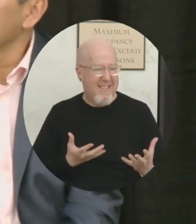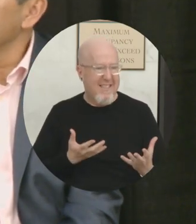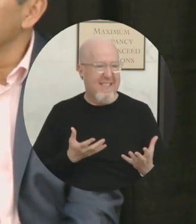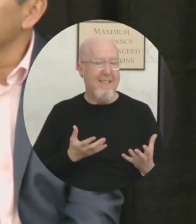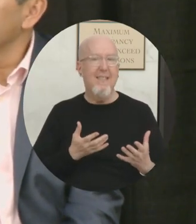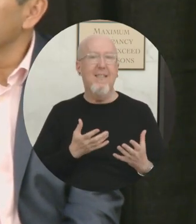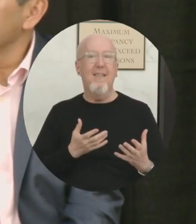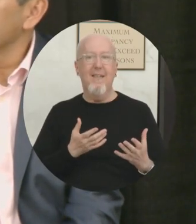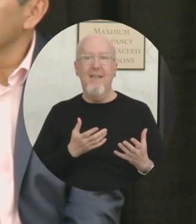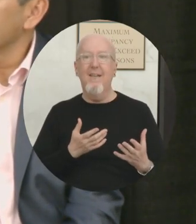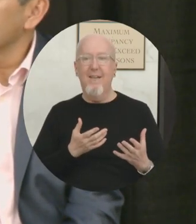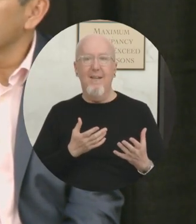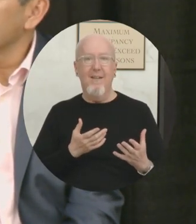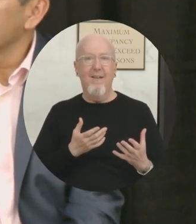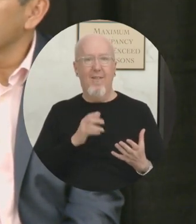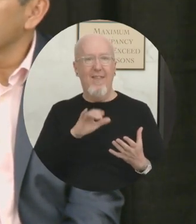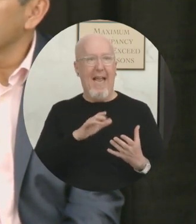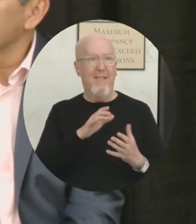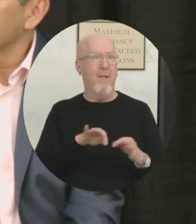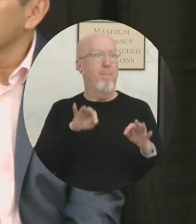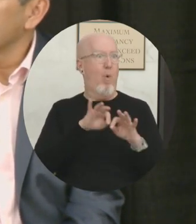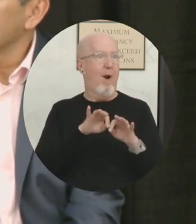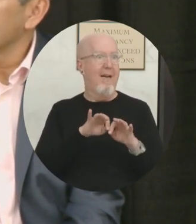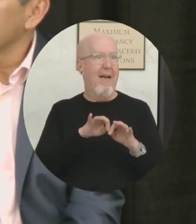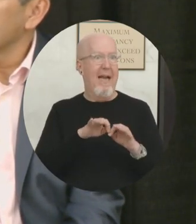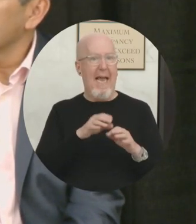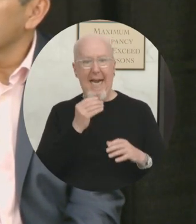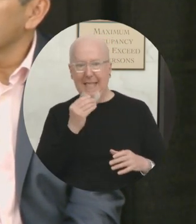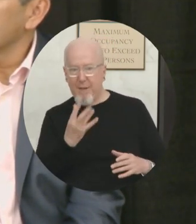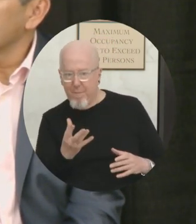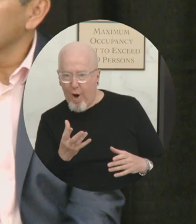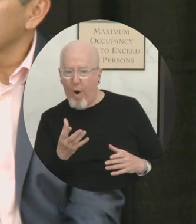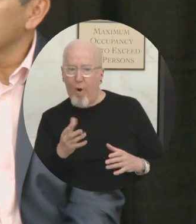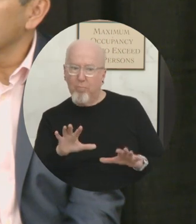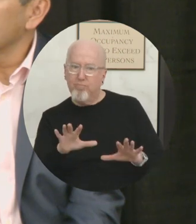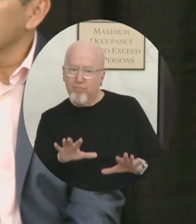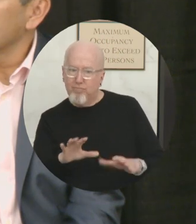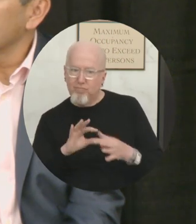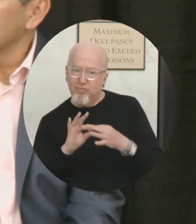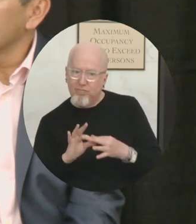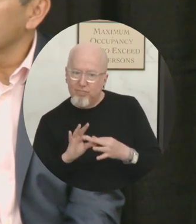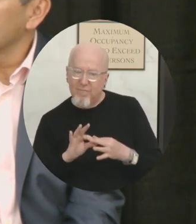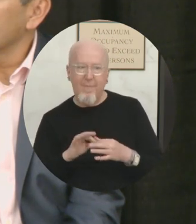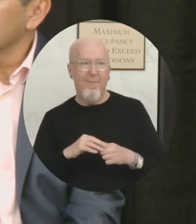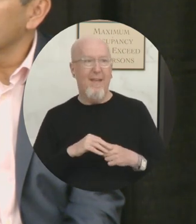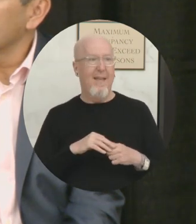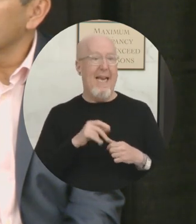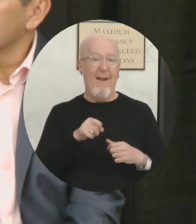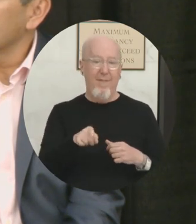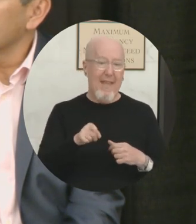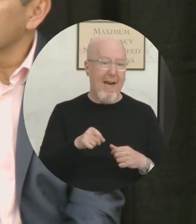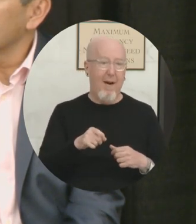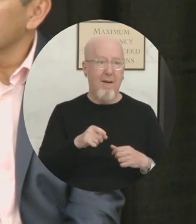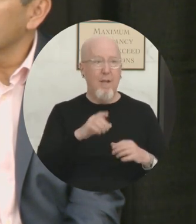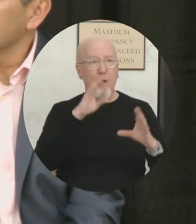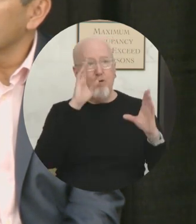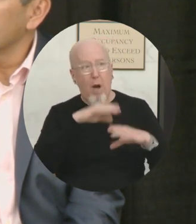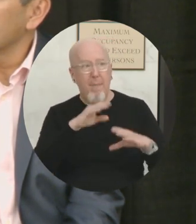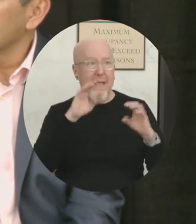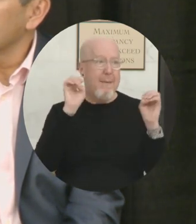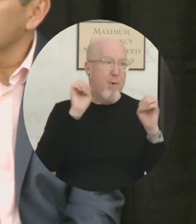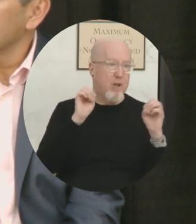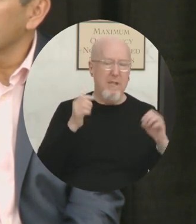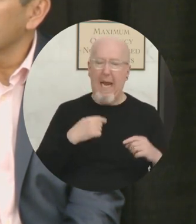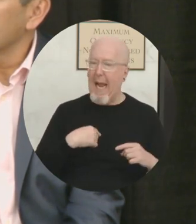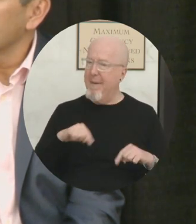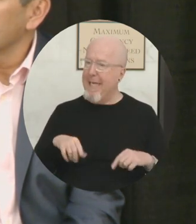emotions instantly lets a person know whether they could speak your language or not, that they're in trouble, or that you're here to help.